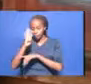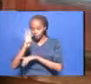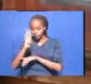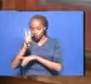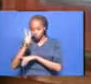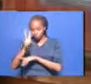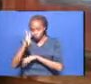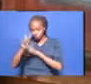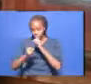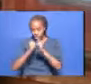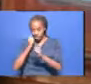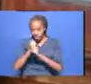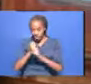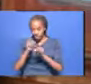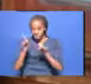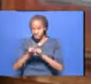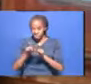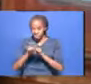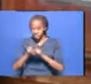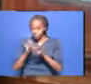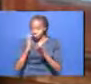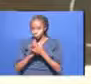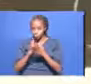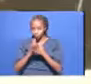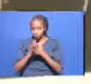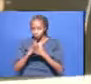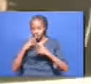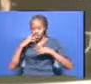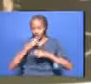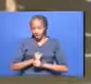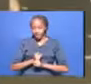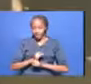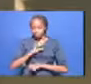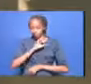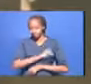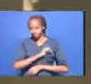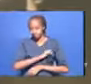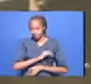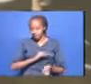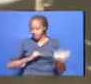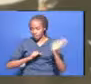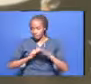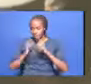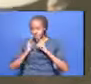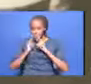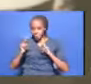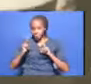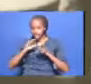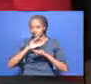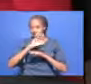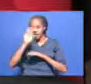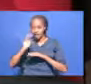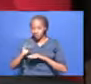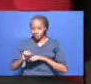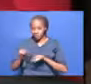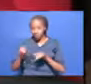His unparalleled bravery, courage, and resilience towards the restoration of peace around Africa is on